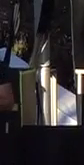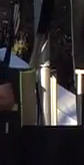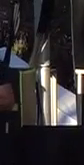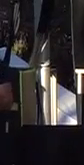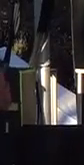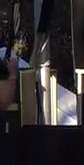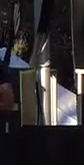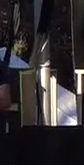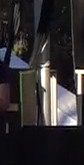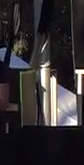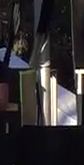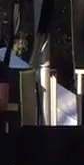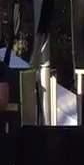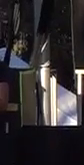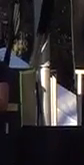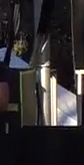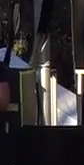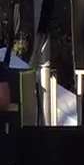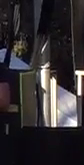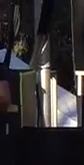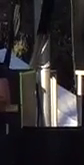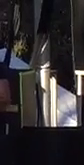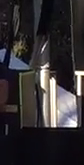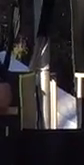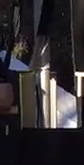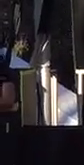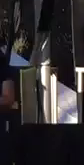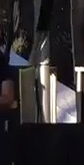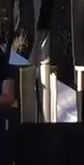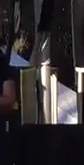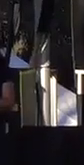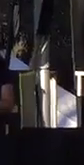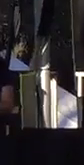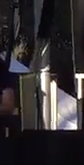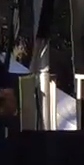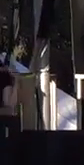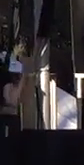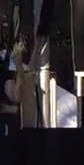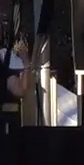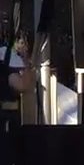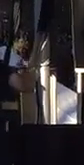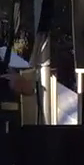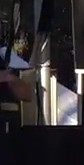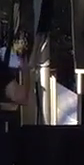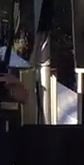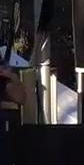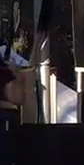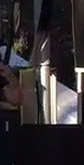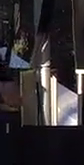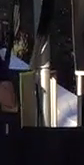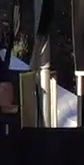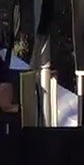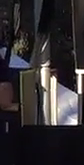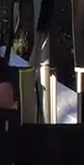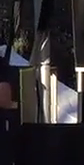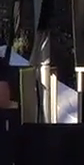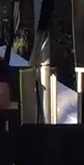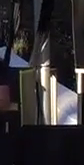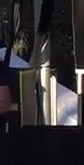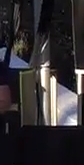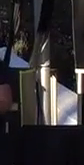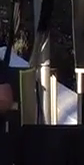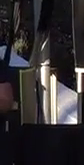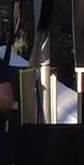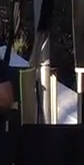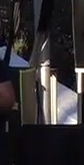Orlando the day after such a joyous celebration in DC left us all the more stunned. For our Army